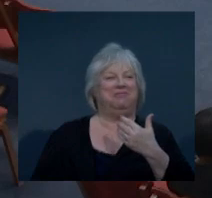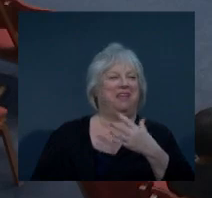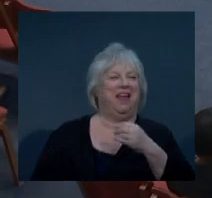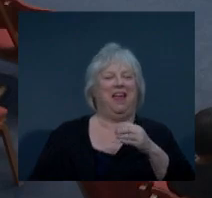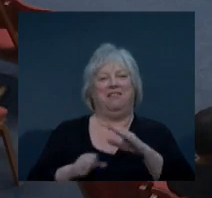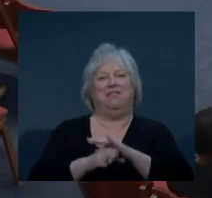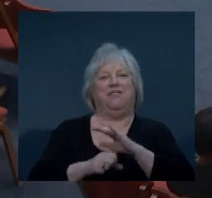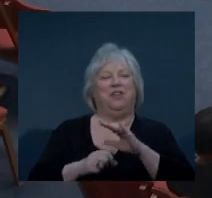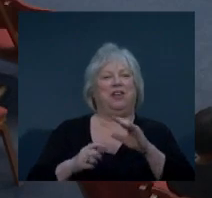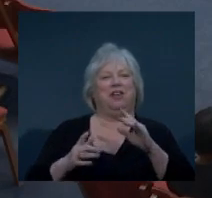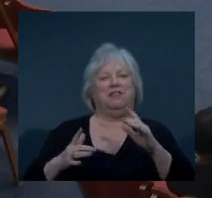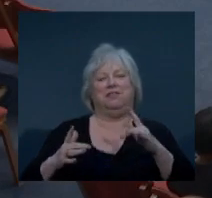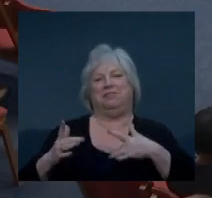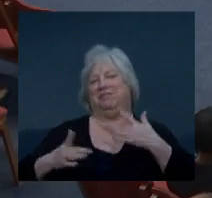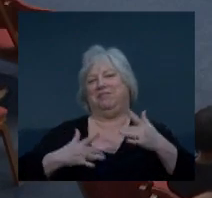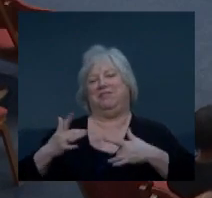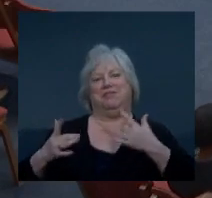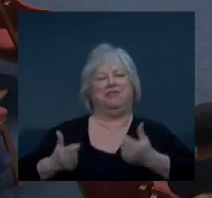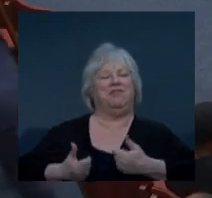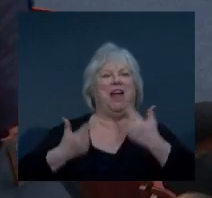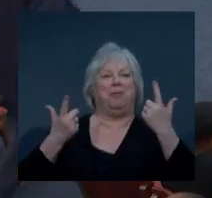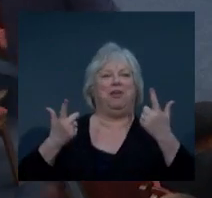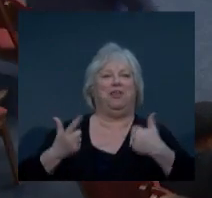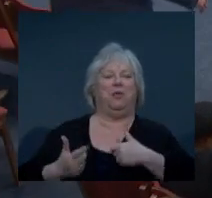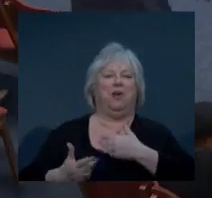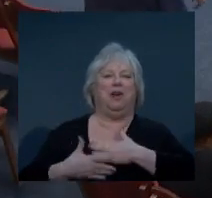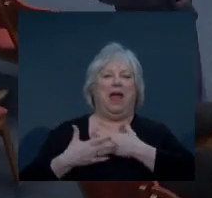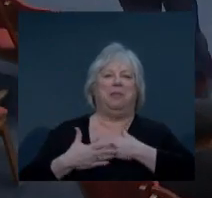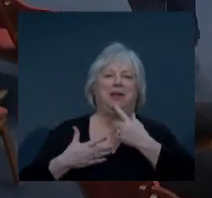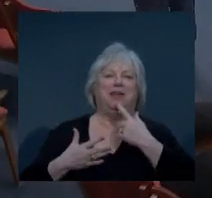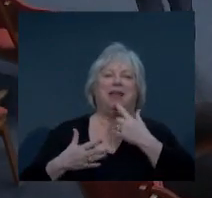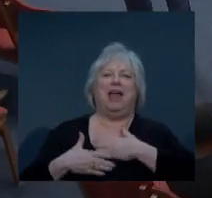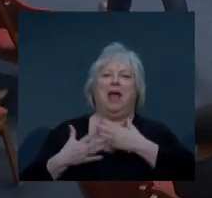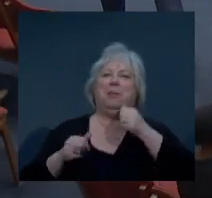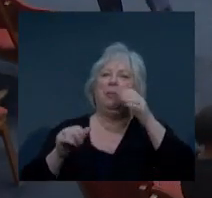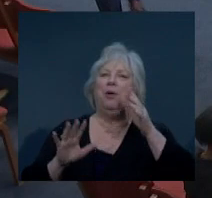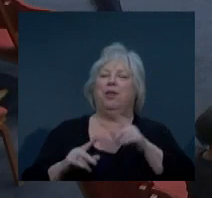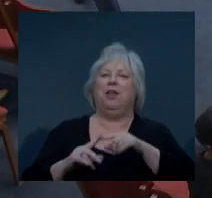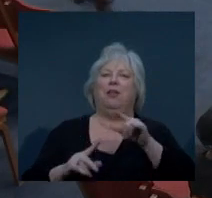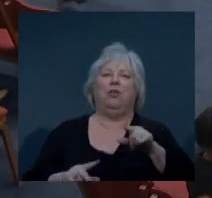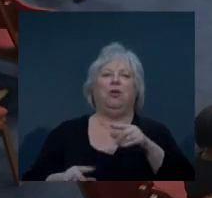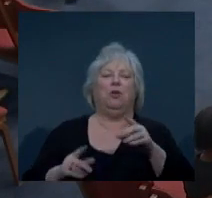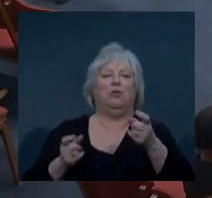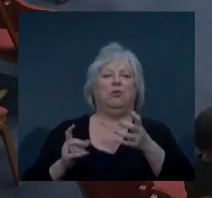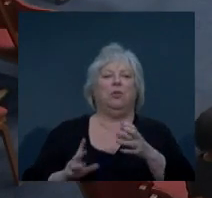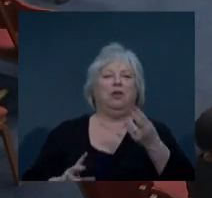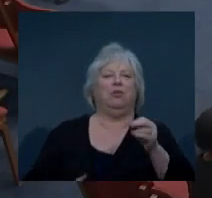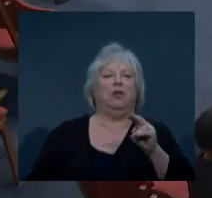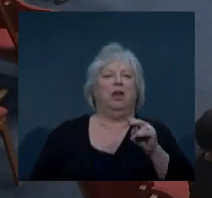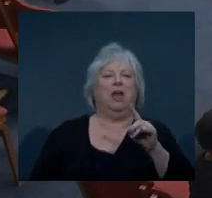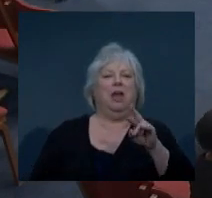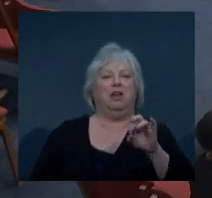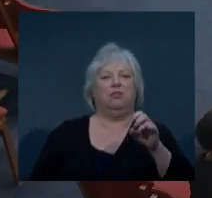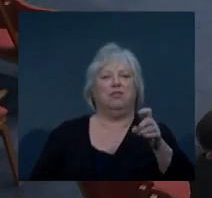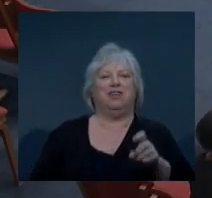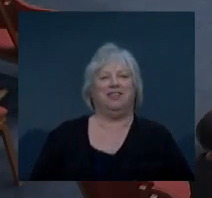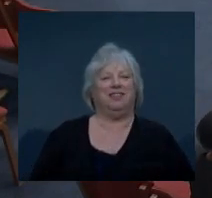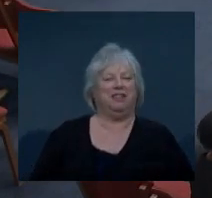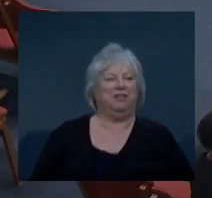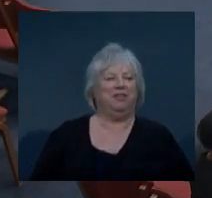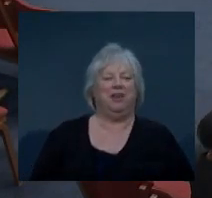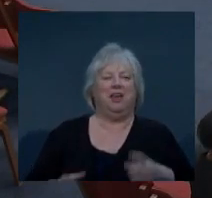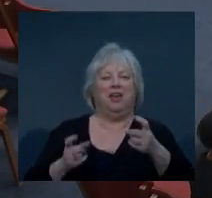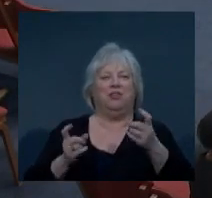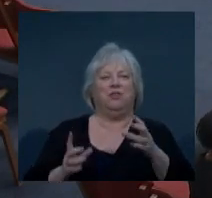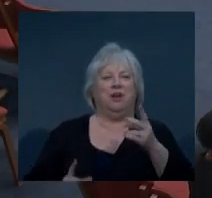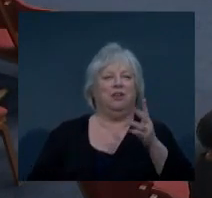and full of vibrancy, and we are happy to say happy birthday to you, Director Hendricks. All right, all right.